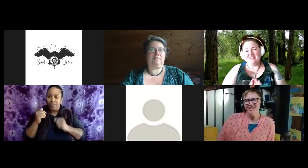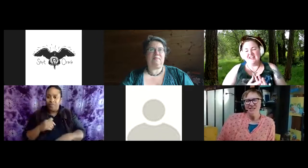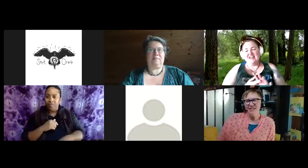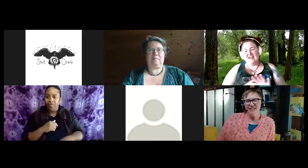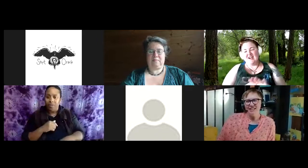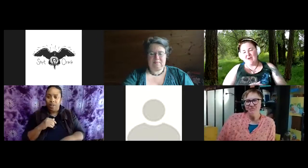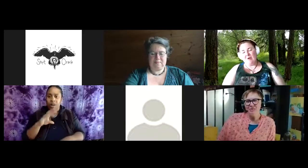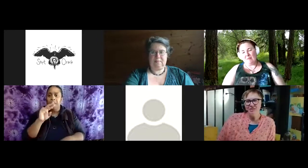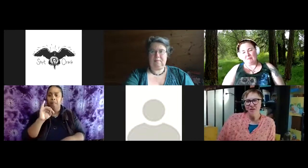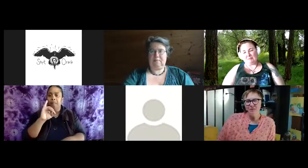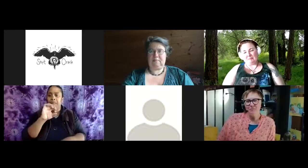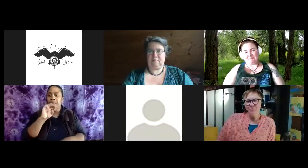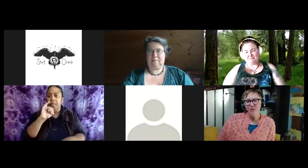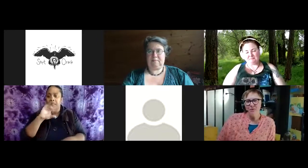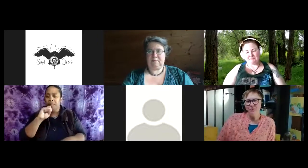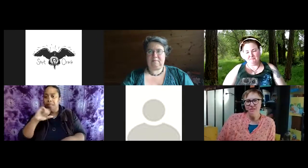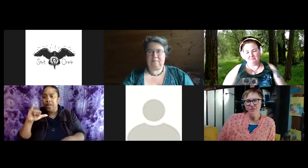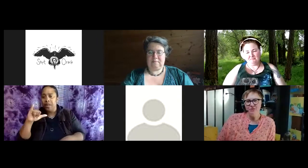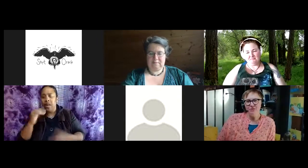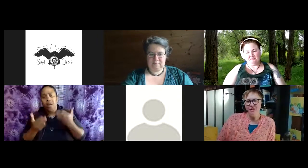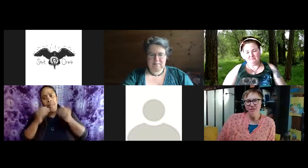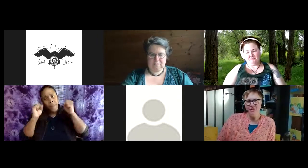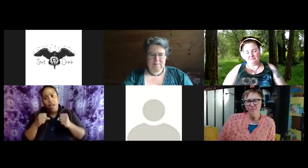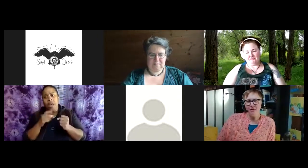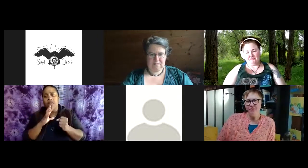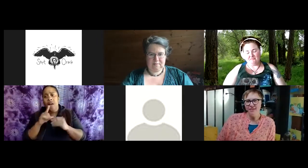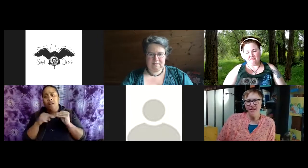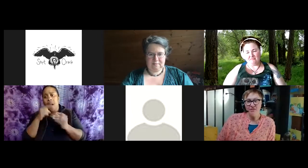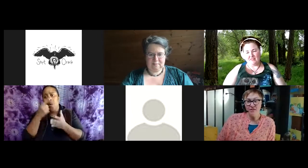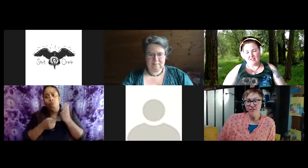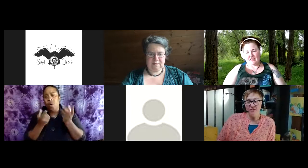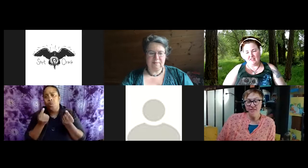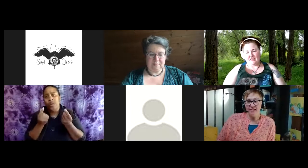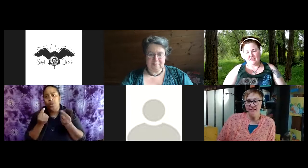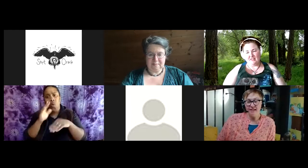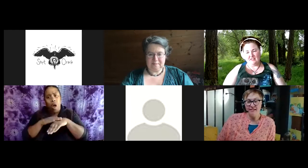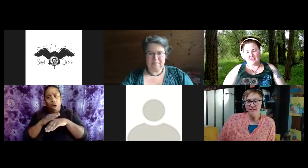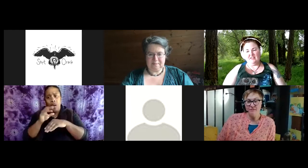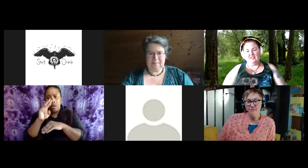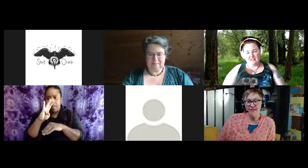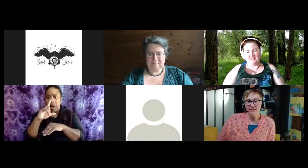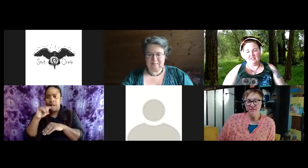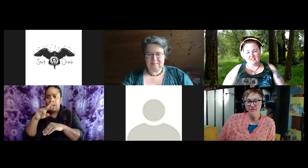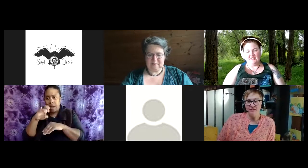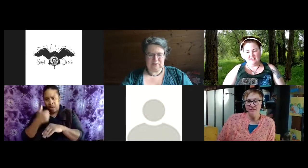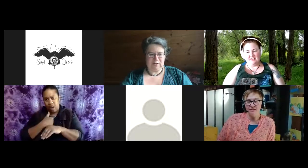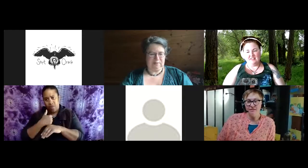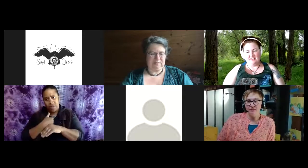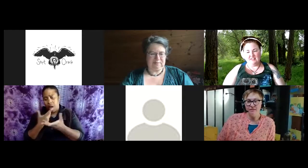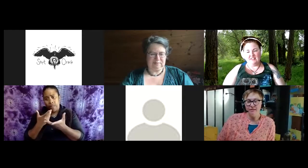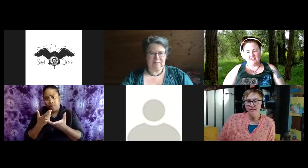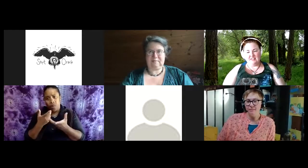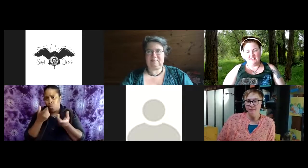No, just listen, maybe we talk a bit about what we do on the day ourselves as practitioners. Sure.